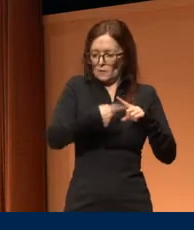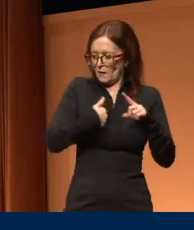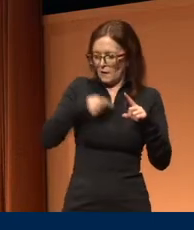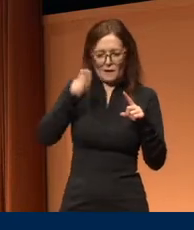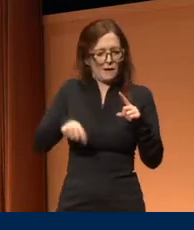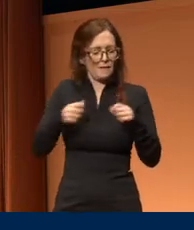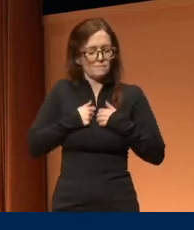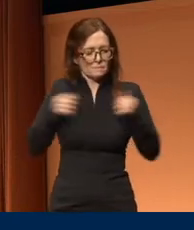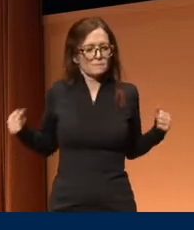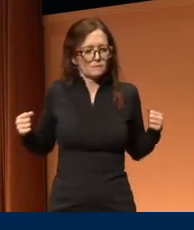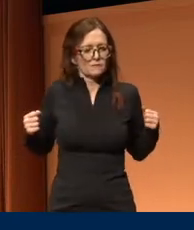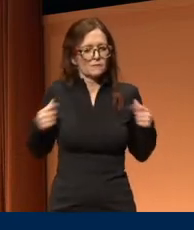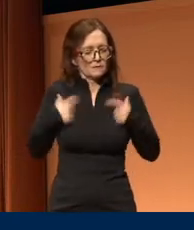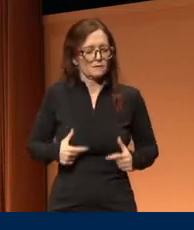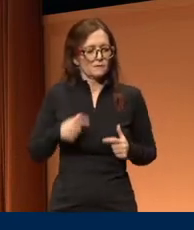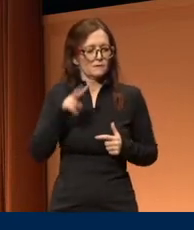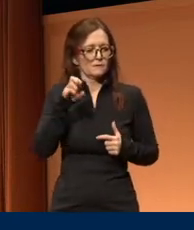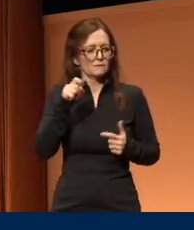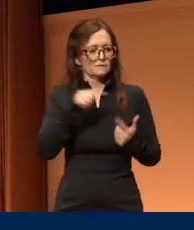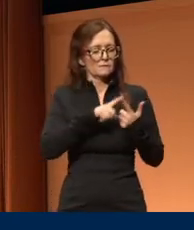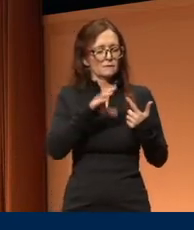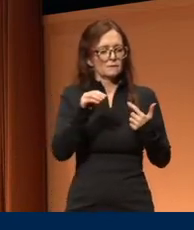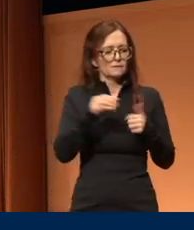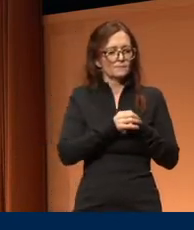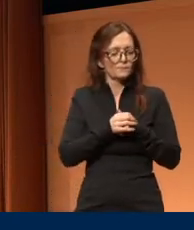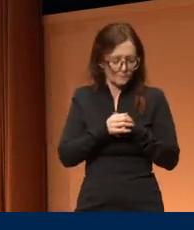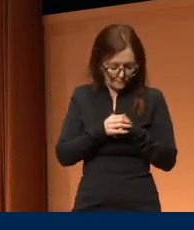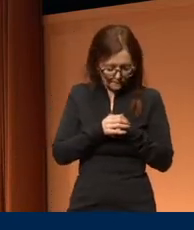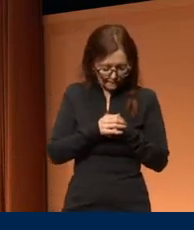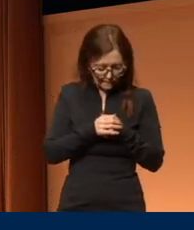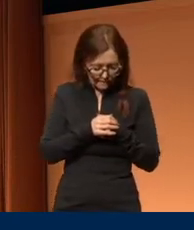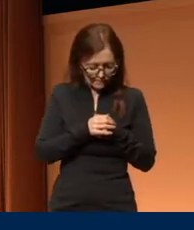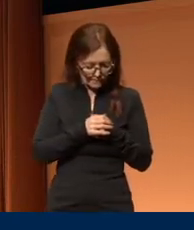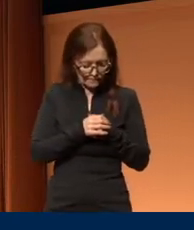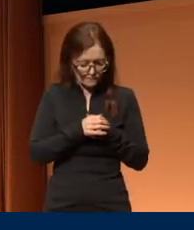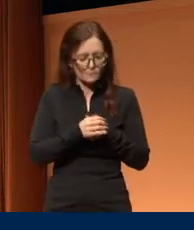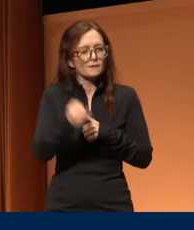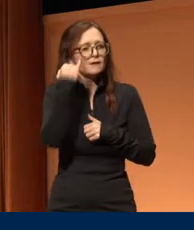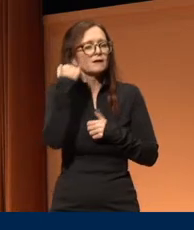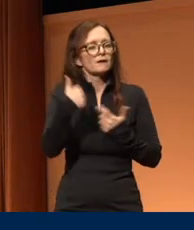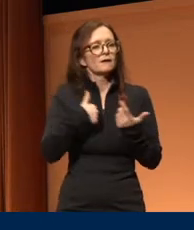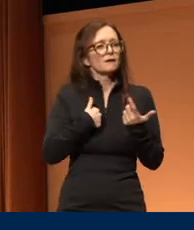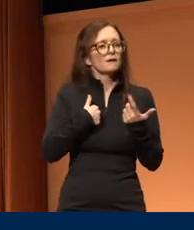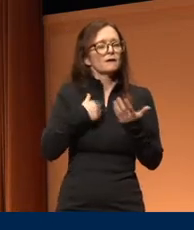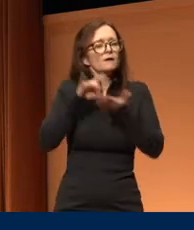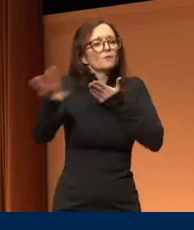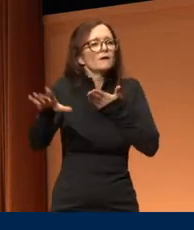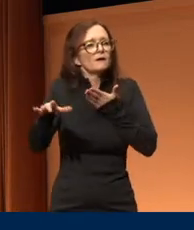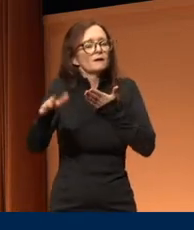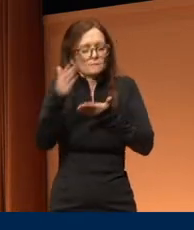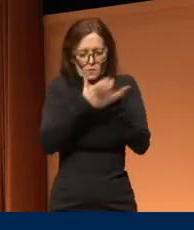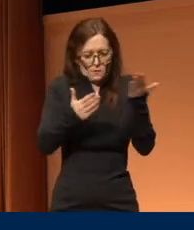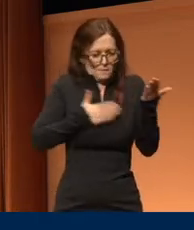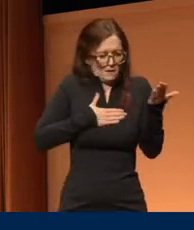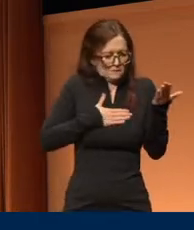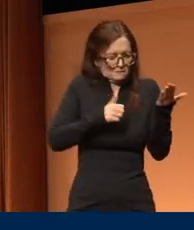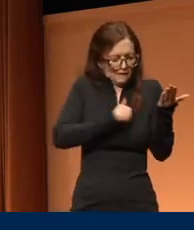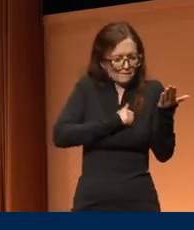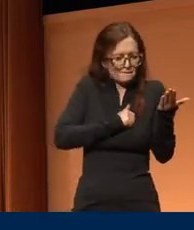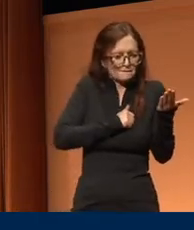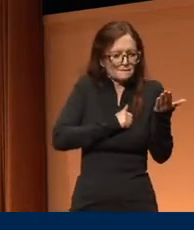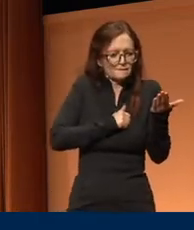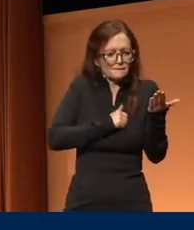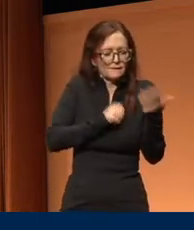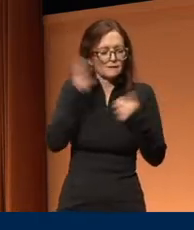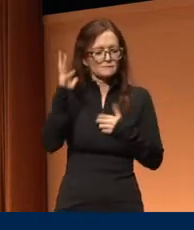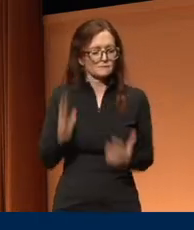of my vest to escape encirclement by the police, it's as if I got rid of a part of myself. The speaker I